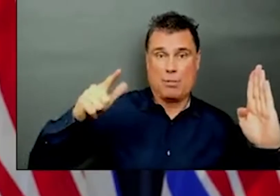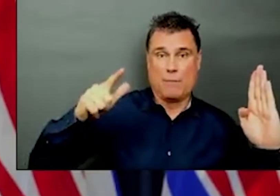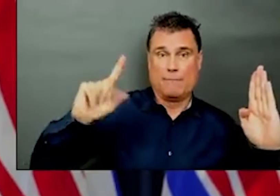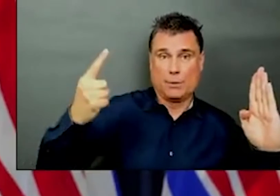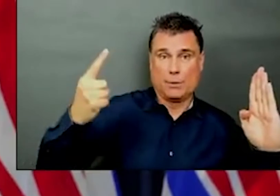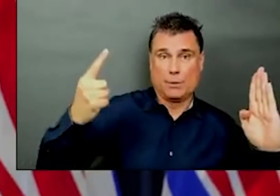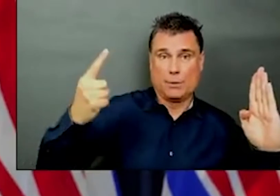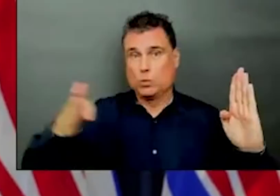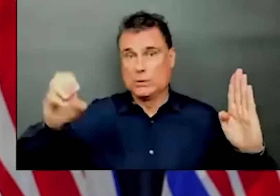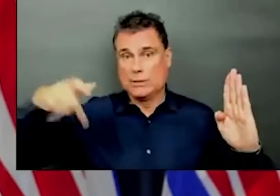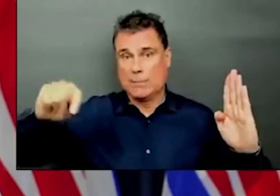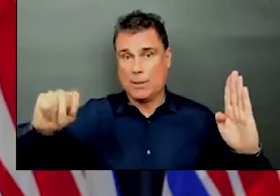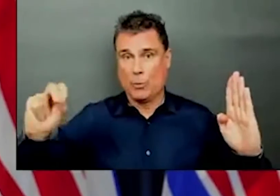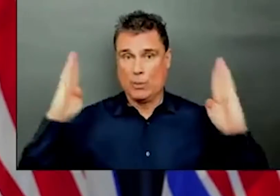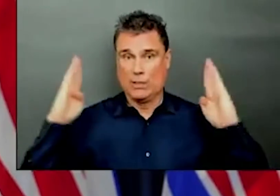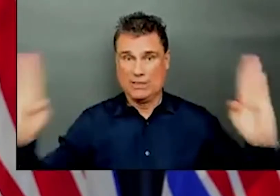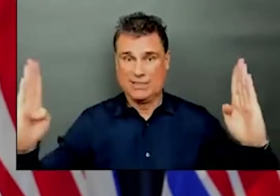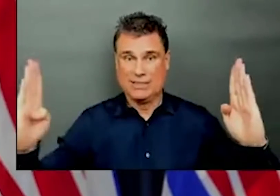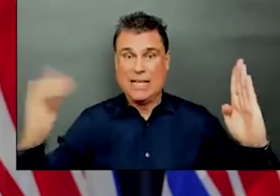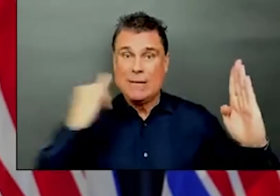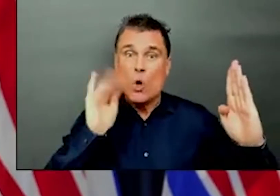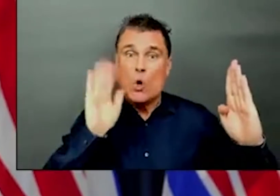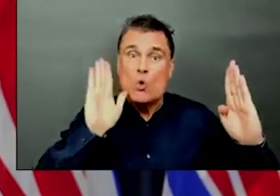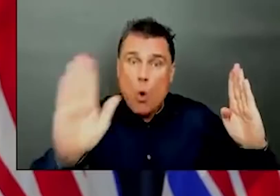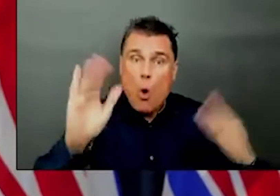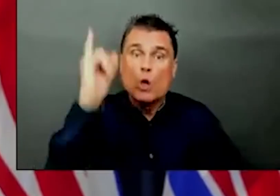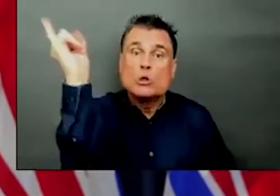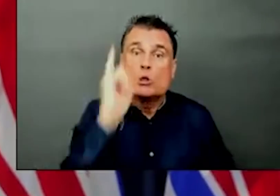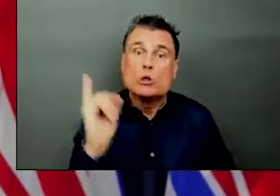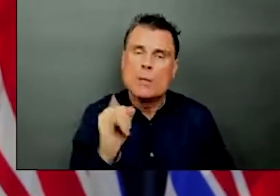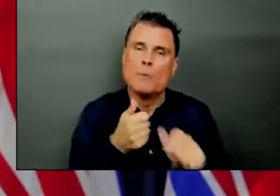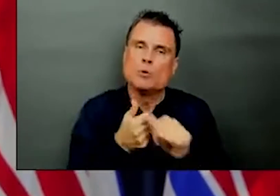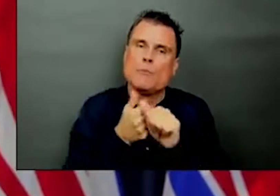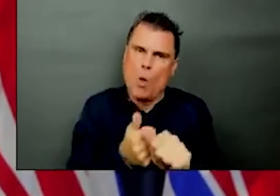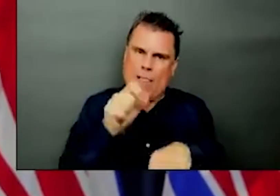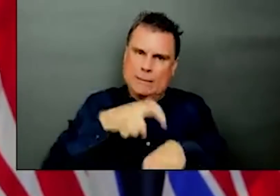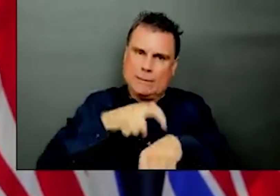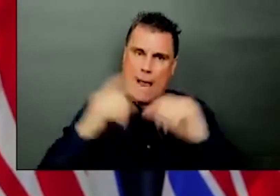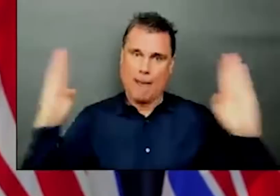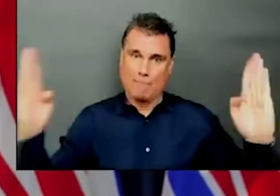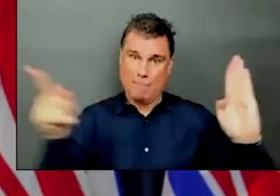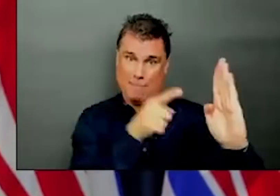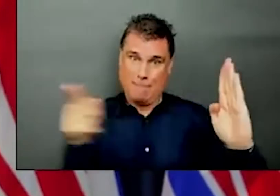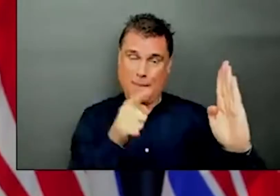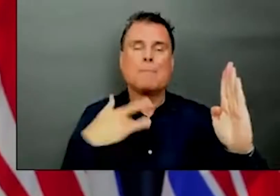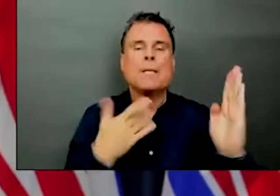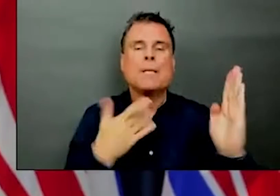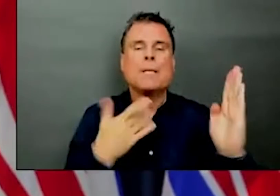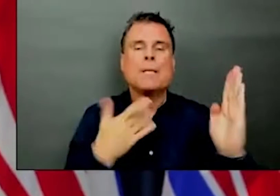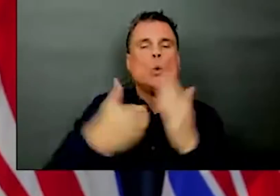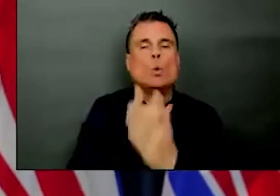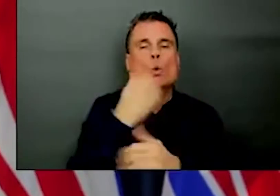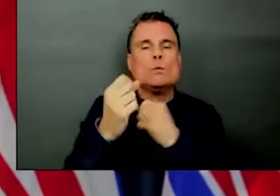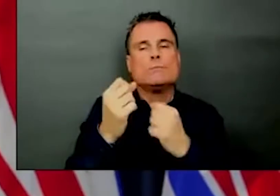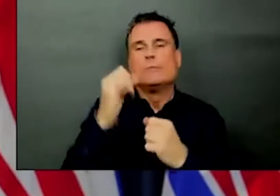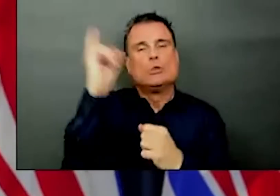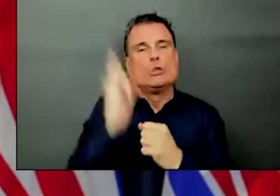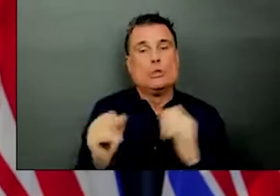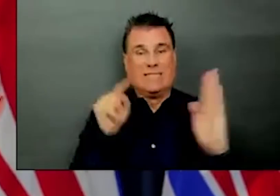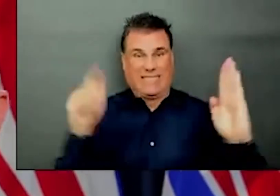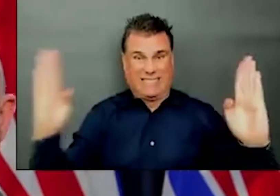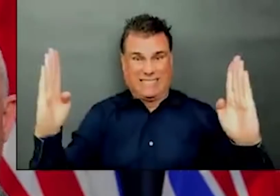coverage during that time, then obviously you would get the full coverage in the rebate, which I think works out to about 19%. And then if you were